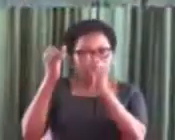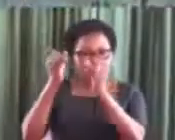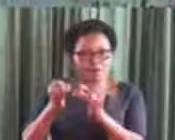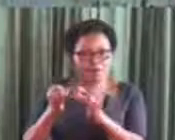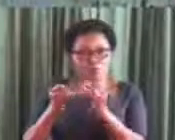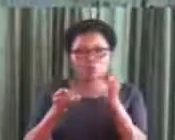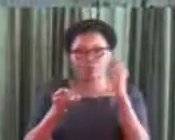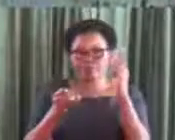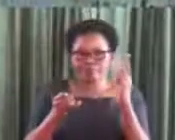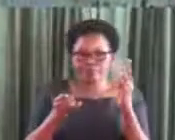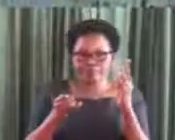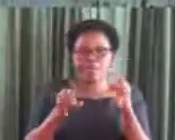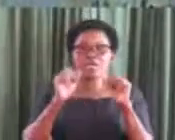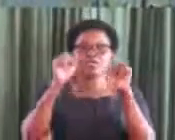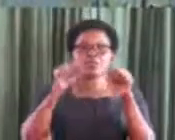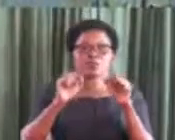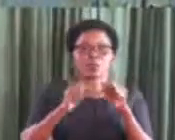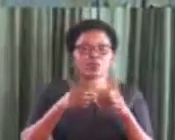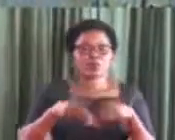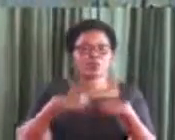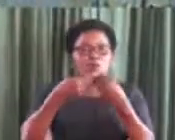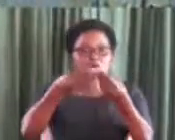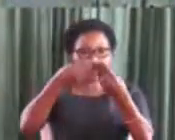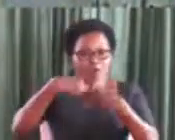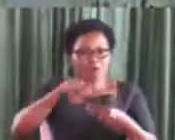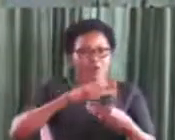Lord give us the difference between dissent